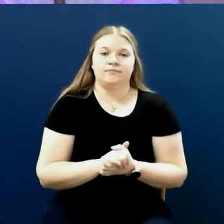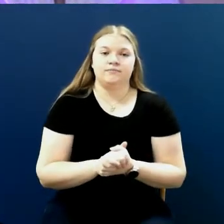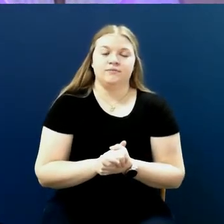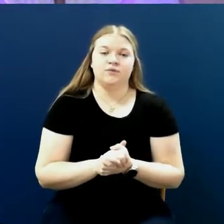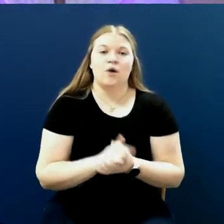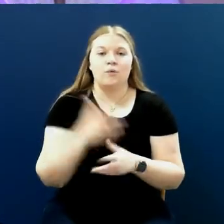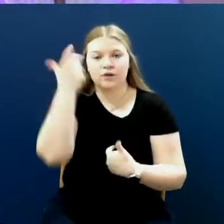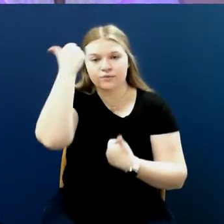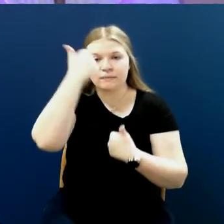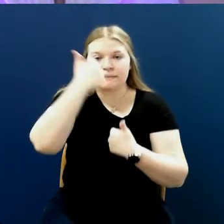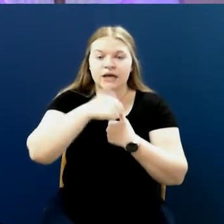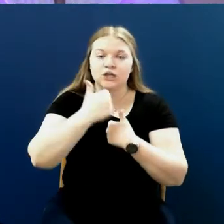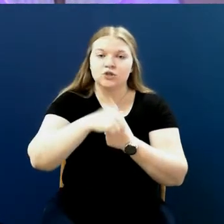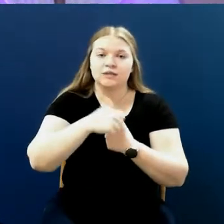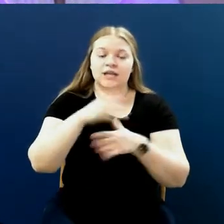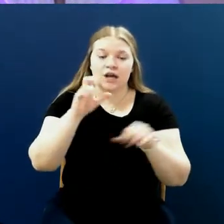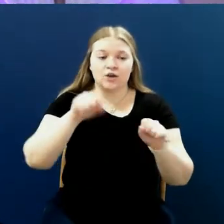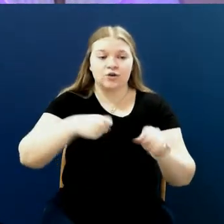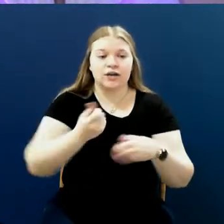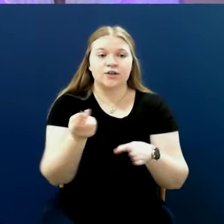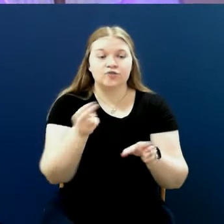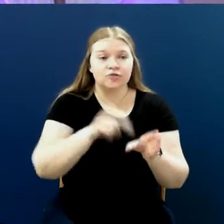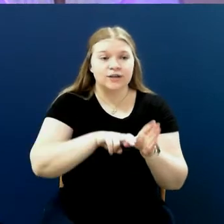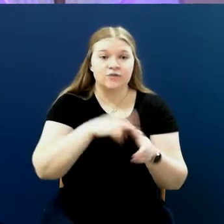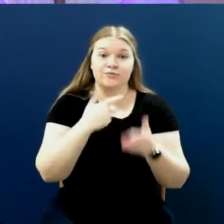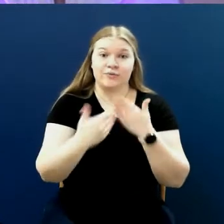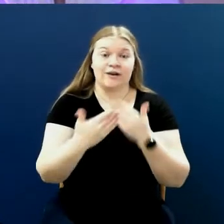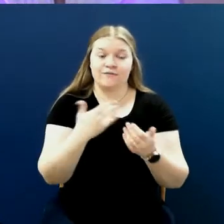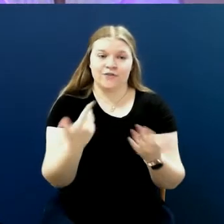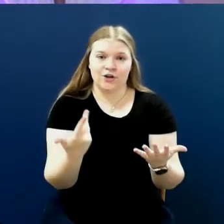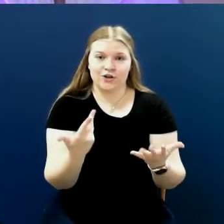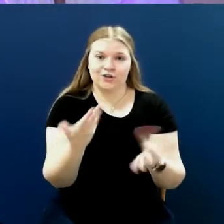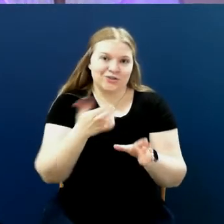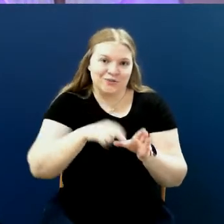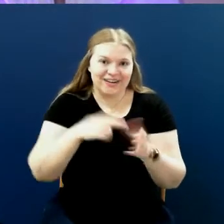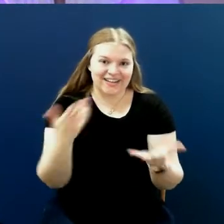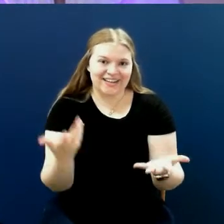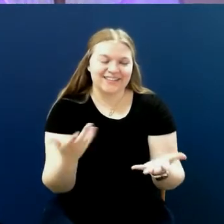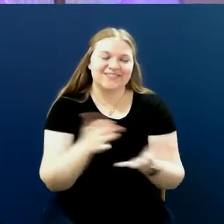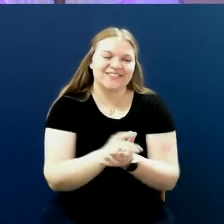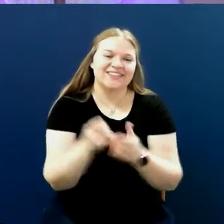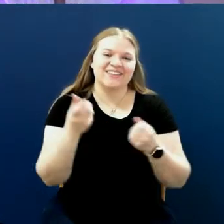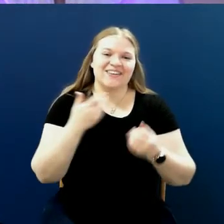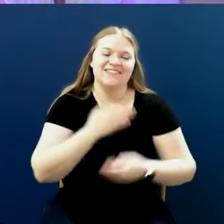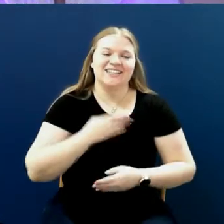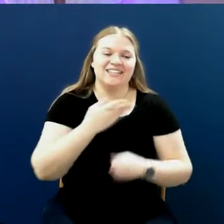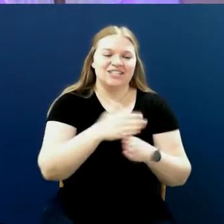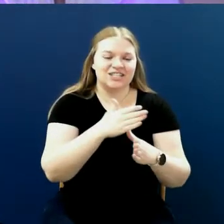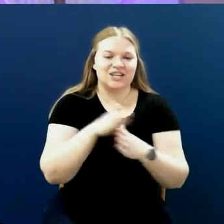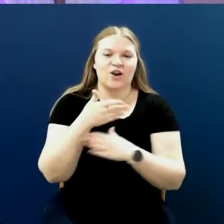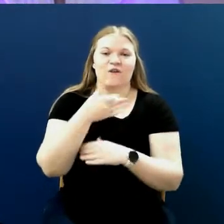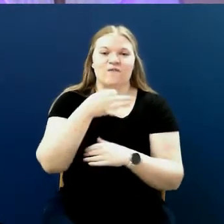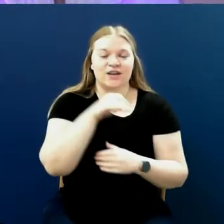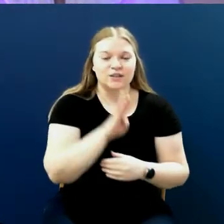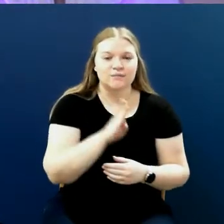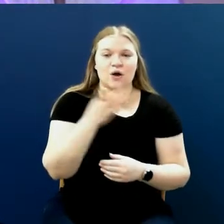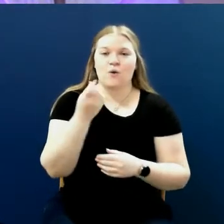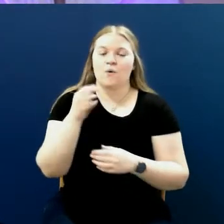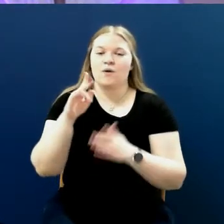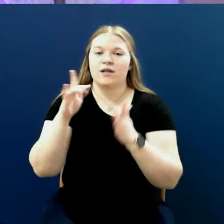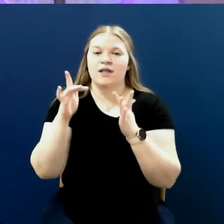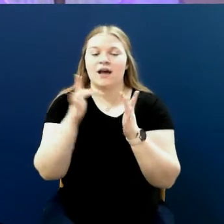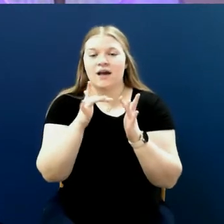I want to remind you that you can join us, of course, wherever you're joining us, you're joining us. And please share with others, whether it be on Facebook Live or on the